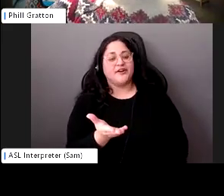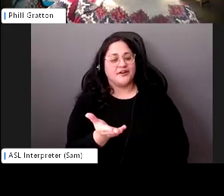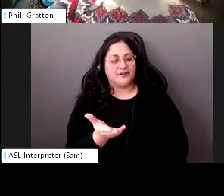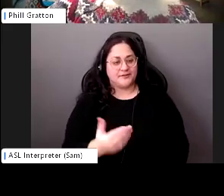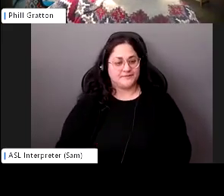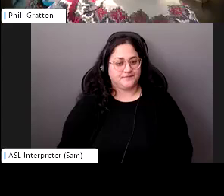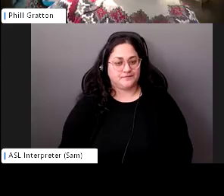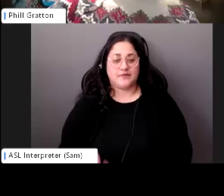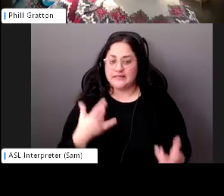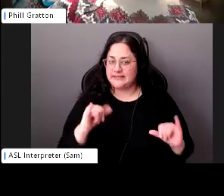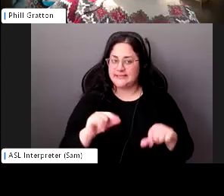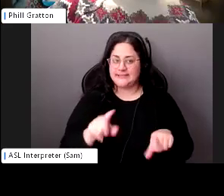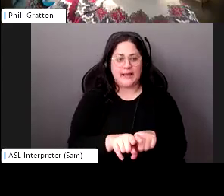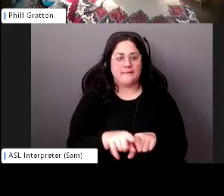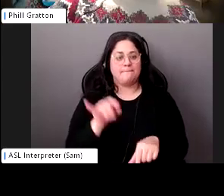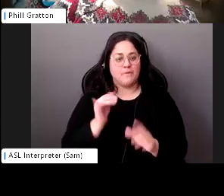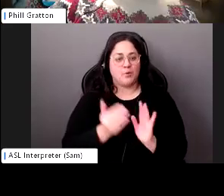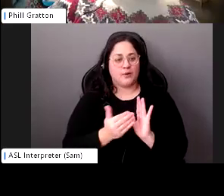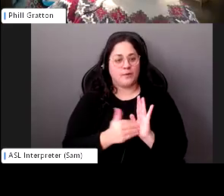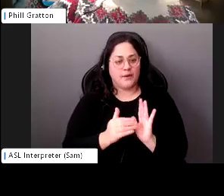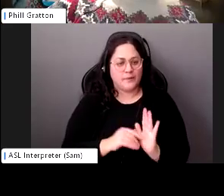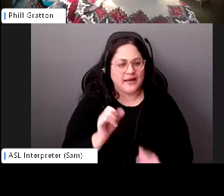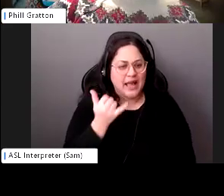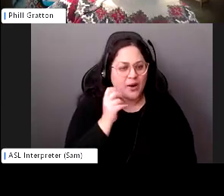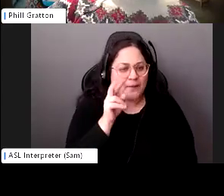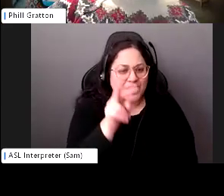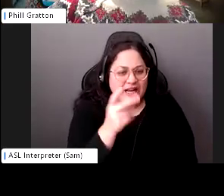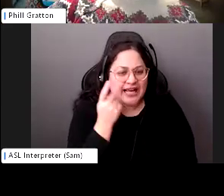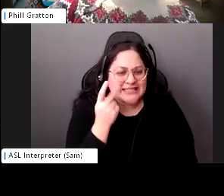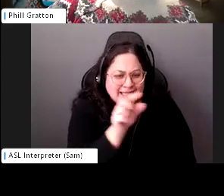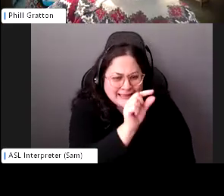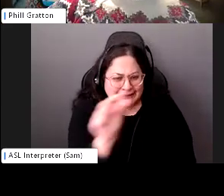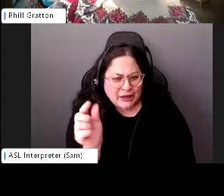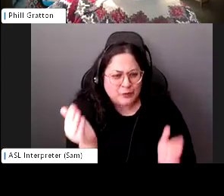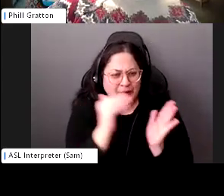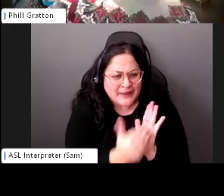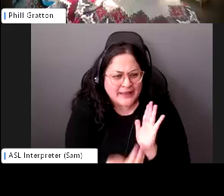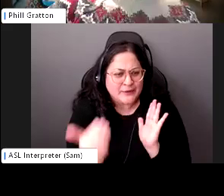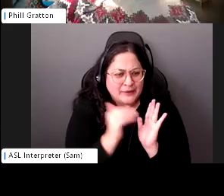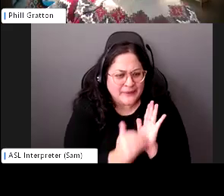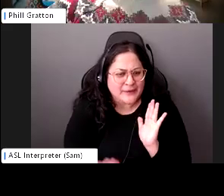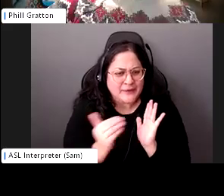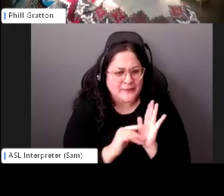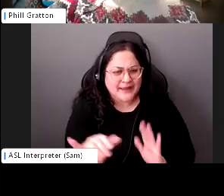Oh, it's still doing that. It says the text. It's true that when I look at these letters here at the end, it seems kind of repetitive.